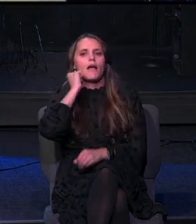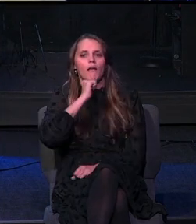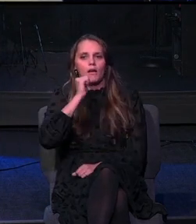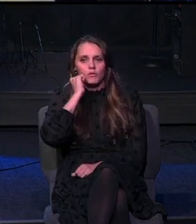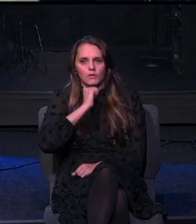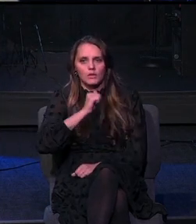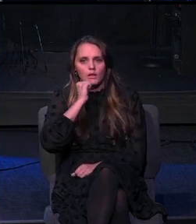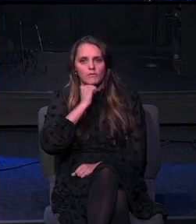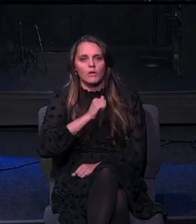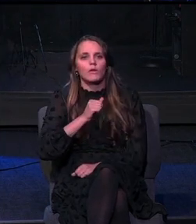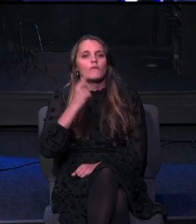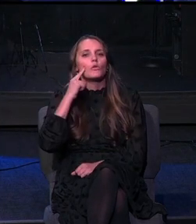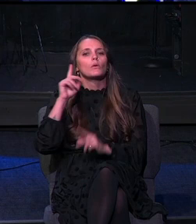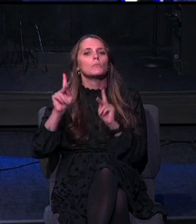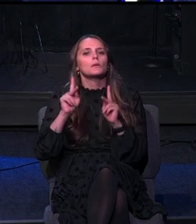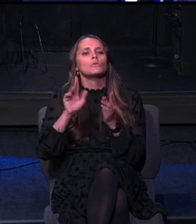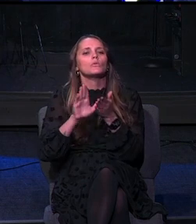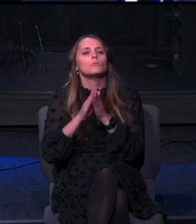being saved.